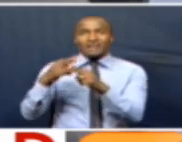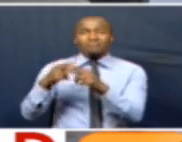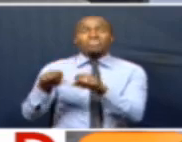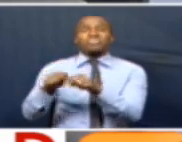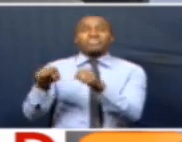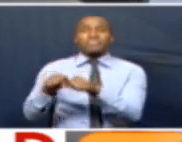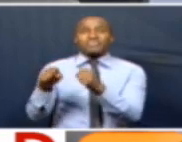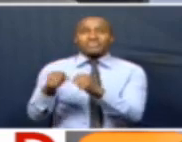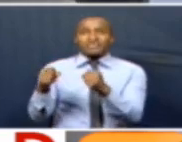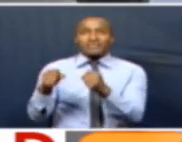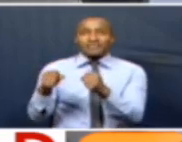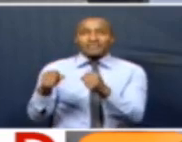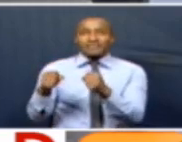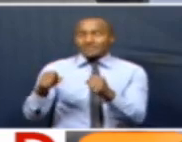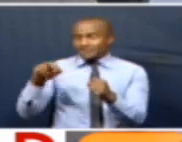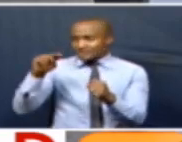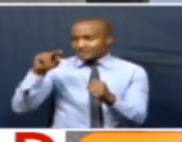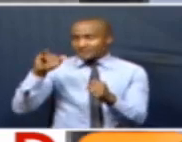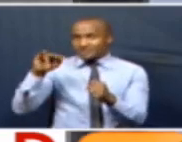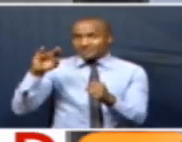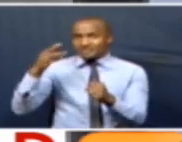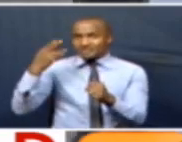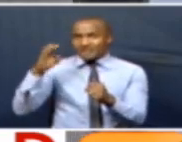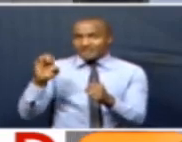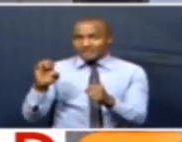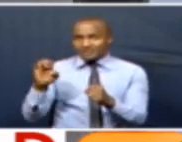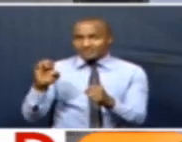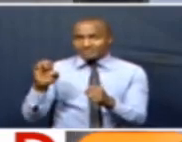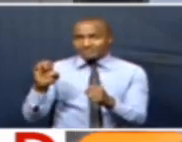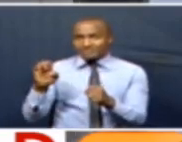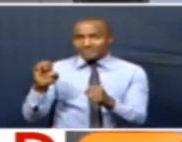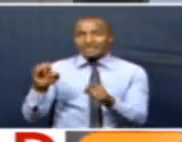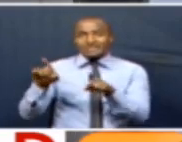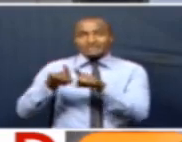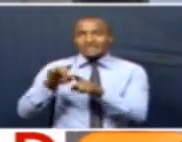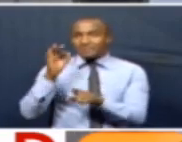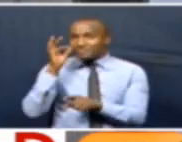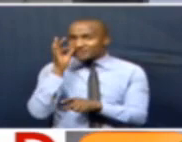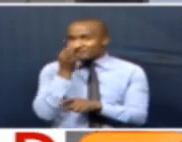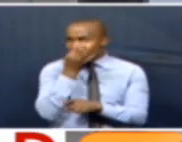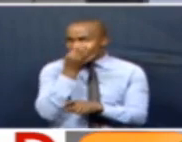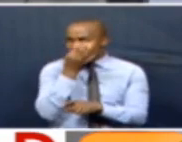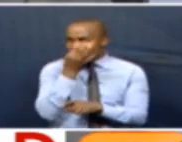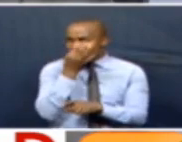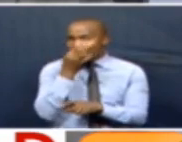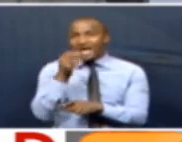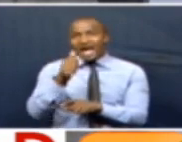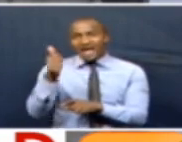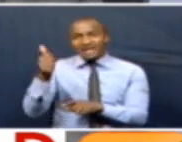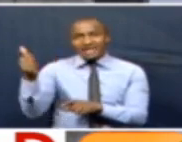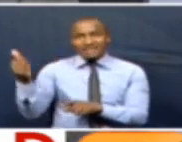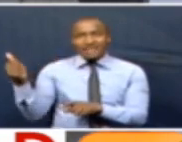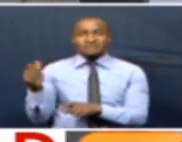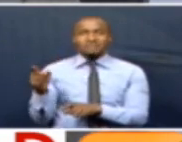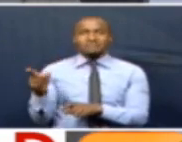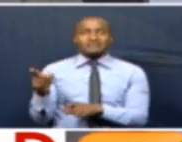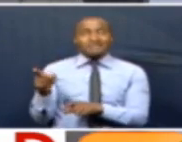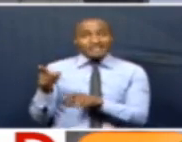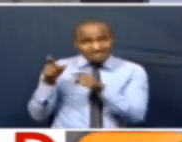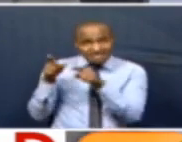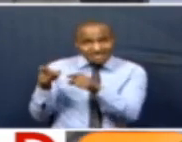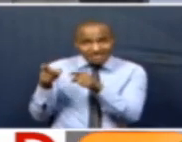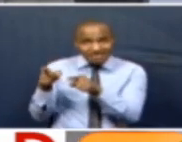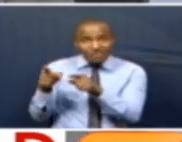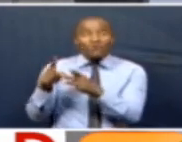and Charles Nyachae, and even Mwai Kibaki, and so forth. And that, in fact,